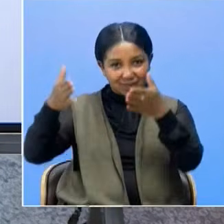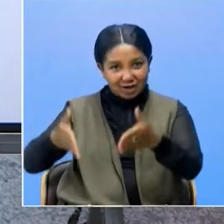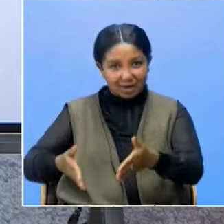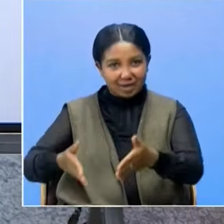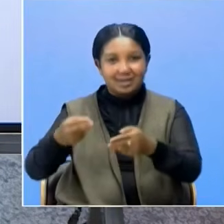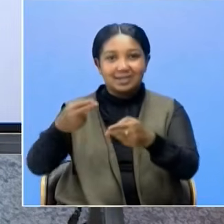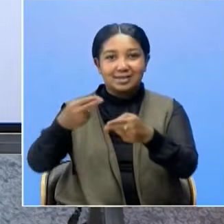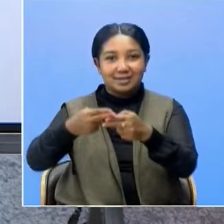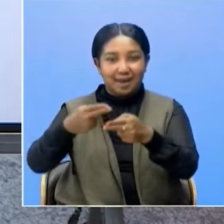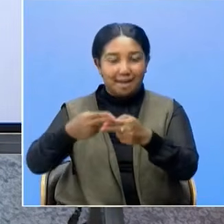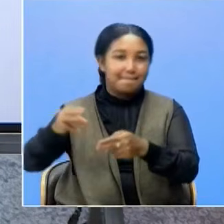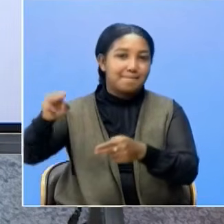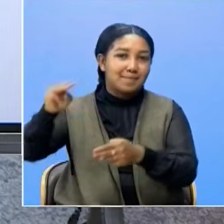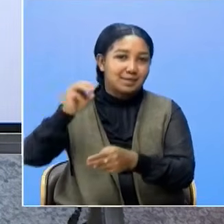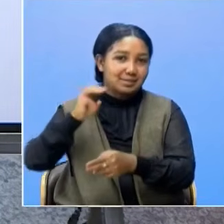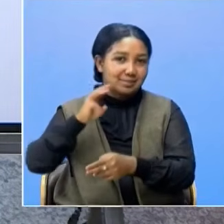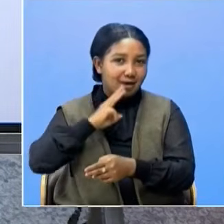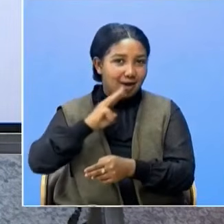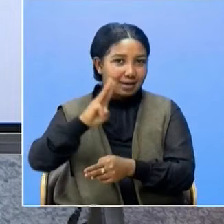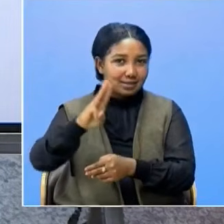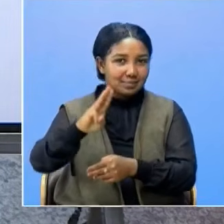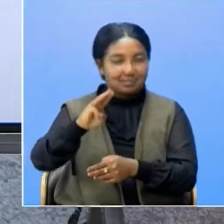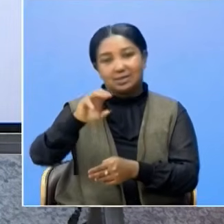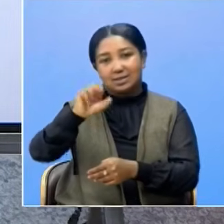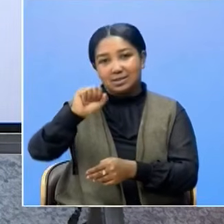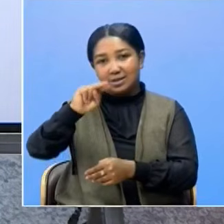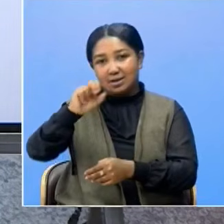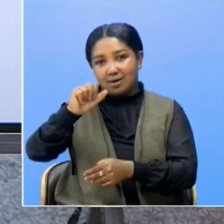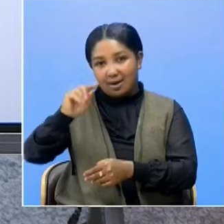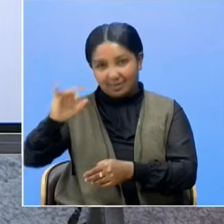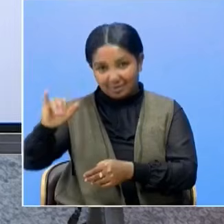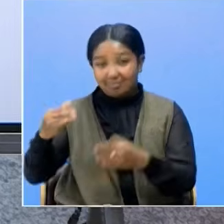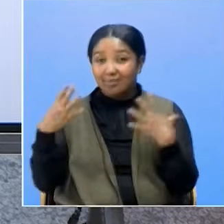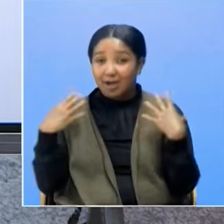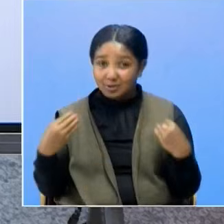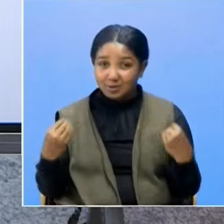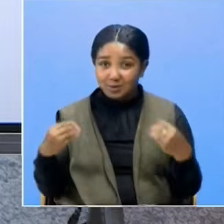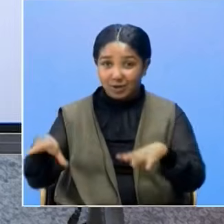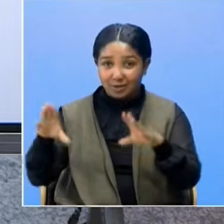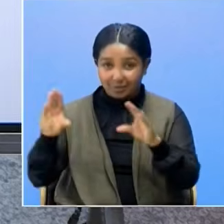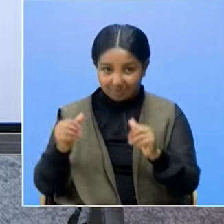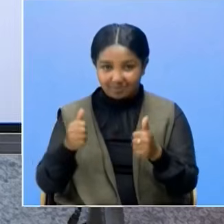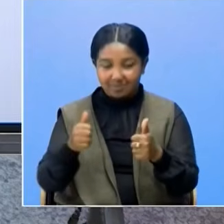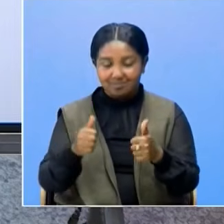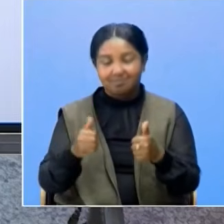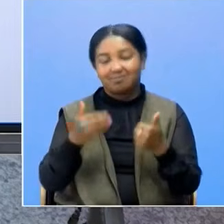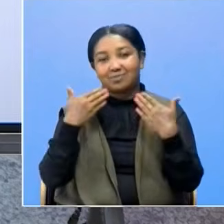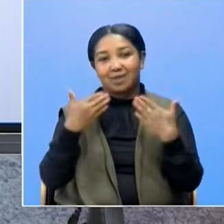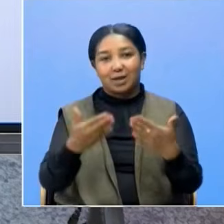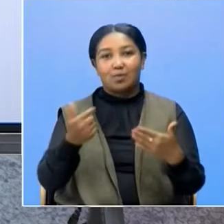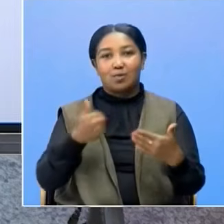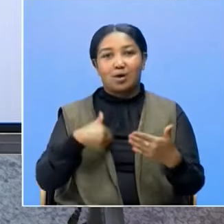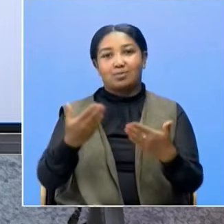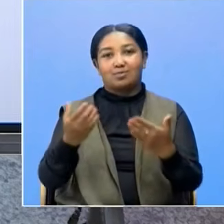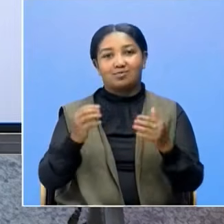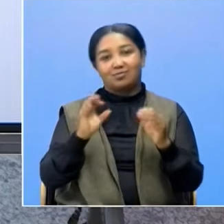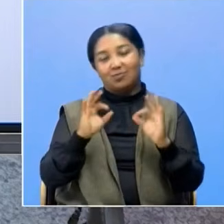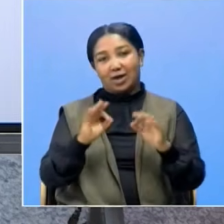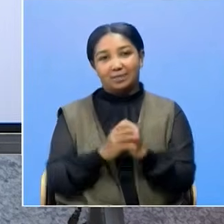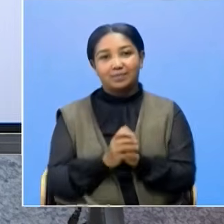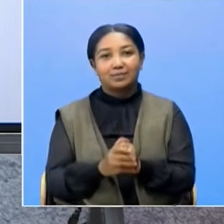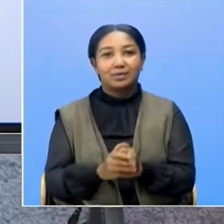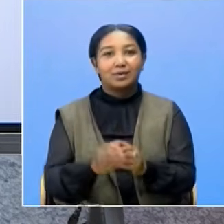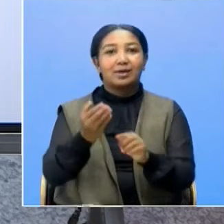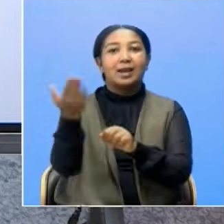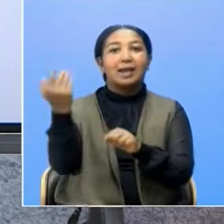Miss Sanait Hailu. Hello students, how have you been? Good, thank you. I was well too. So